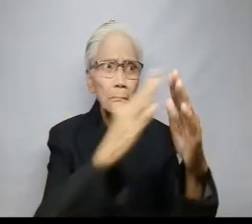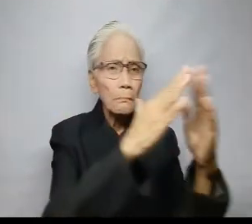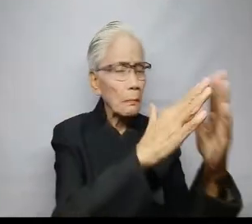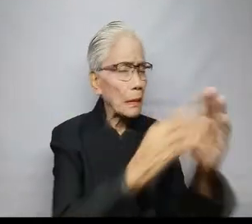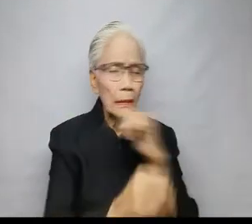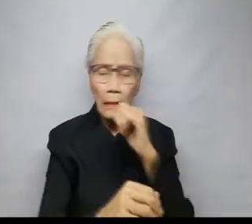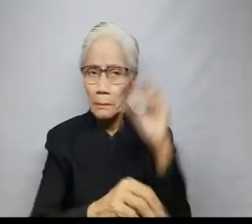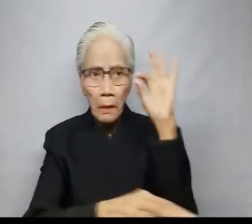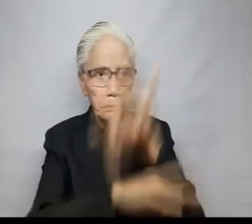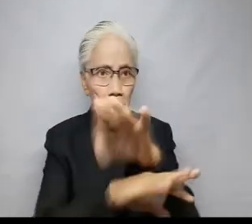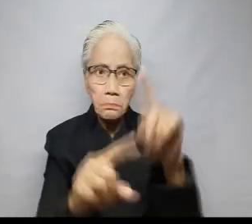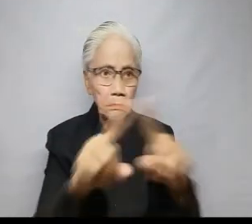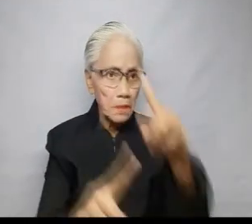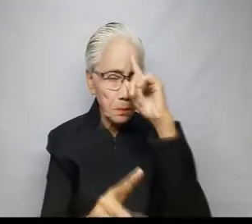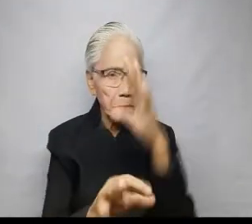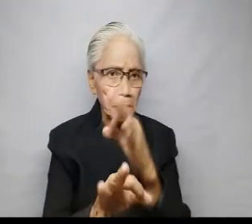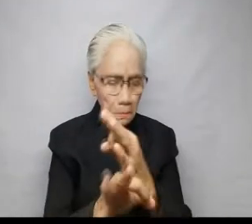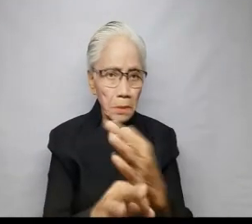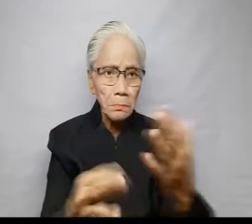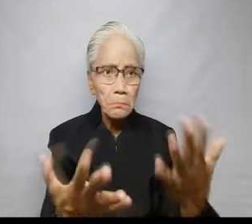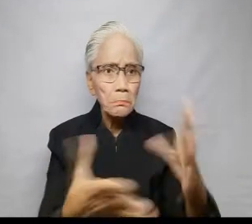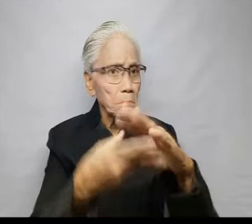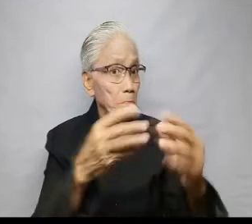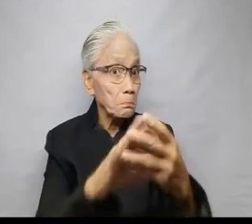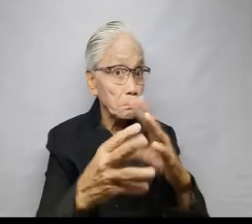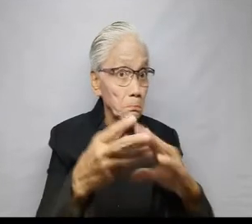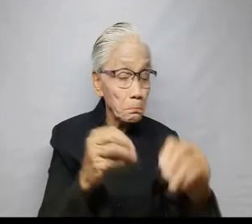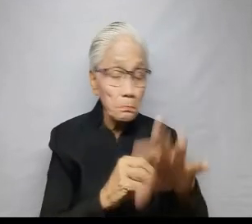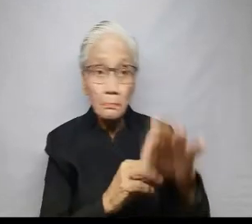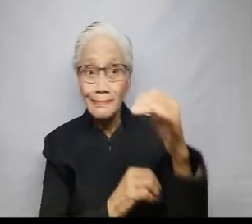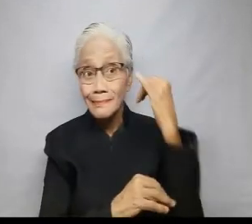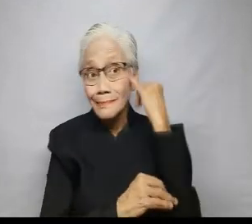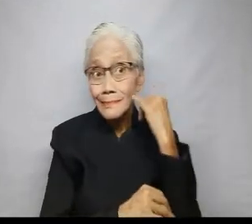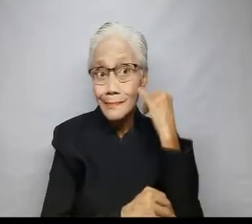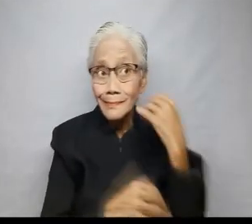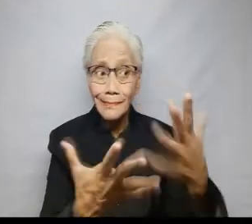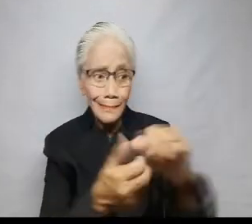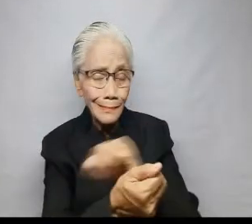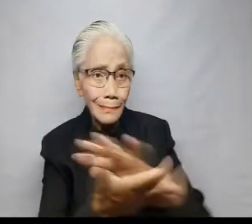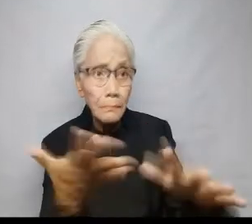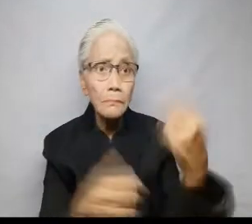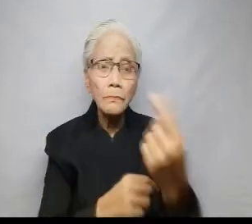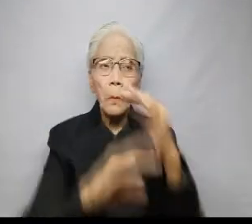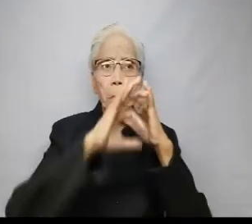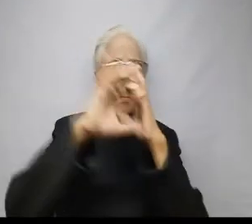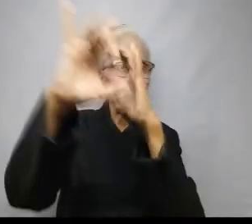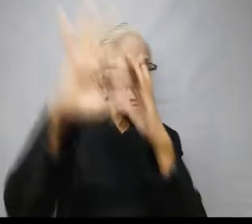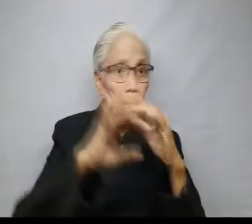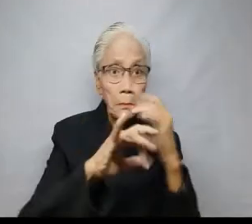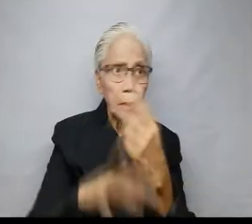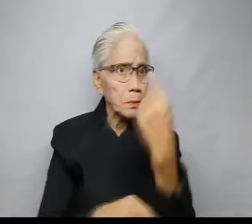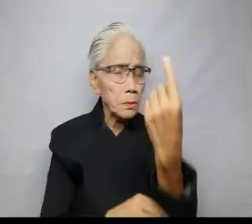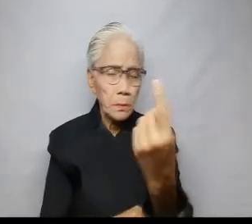city, not by force, but by faith. The story of how Joshua destroyed Jericho using only trumpets